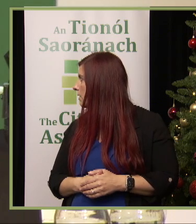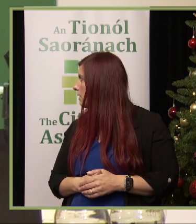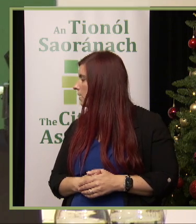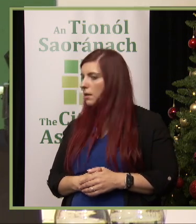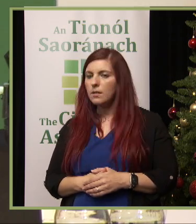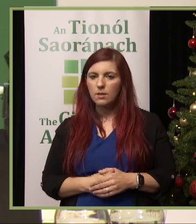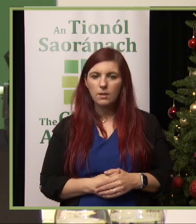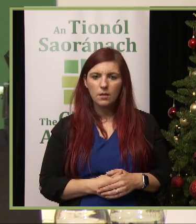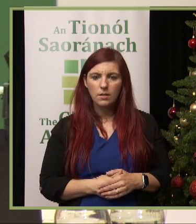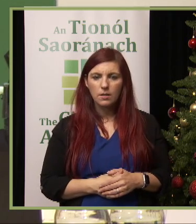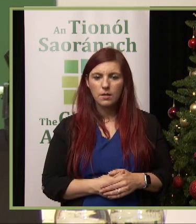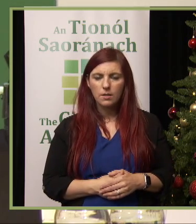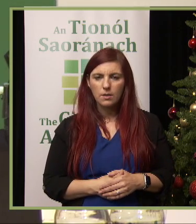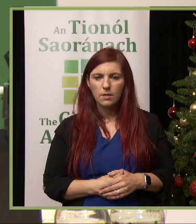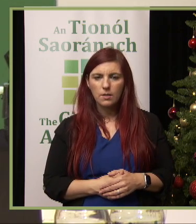to account. Corporations.